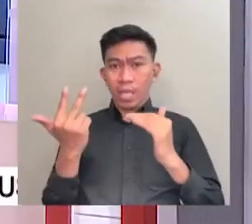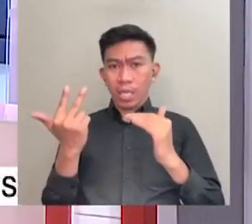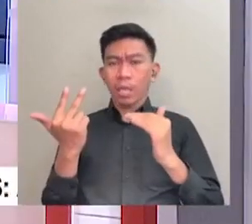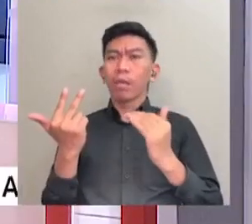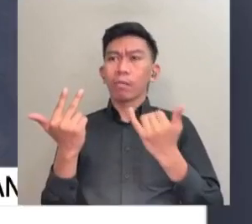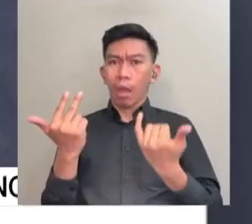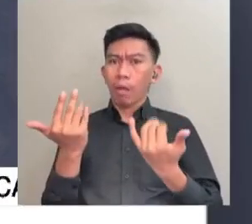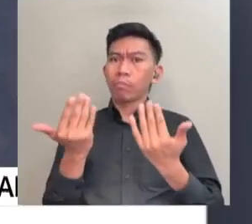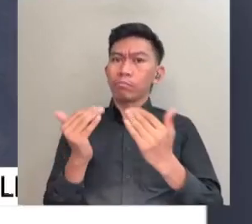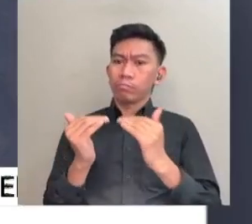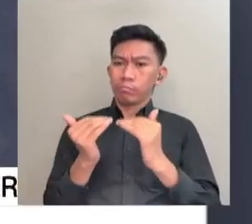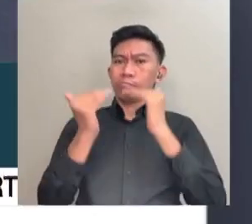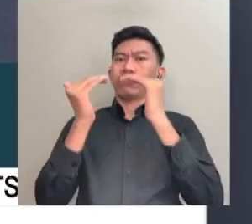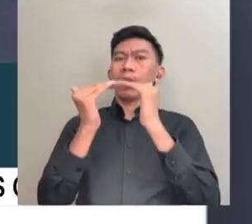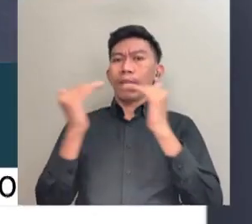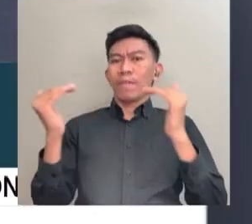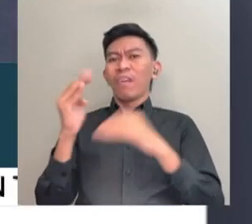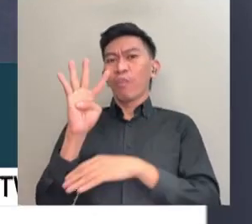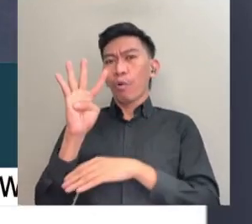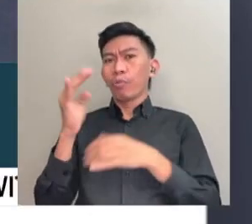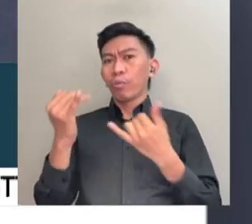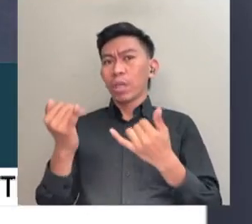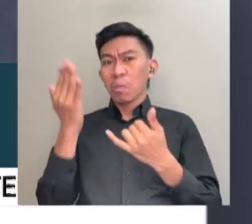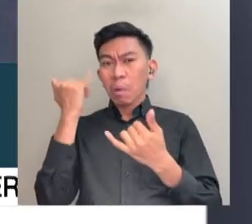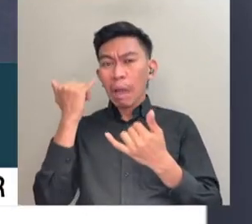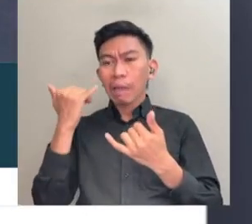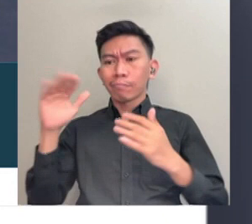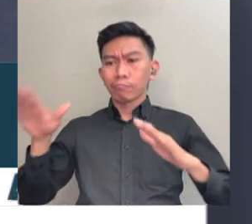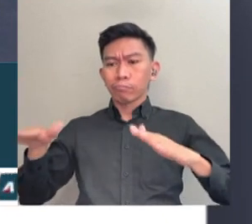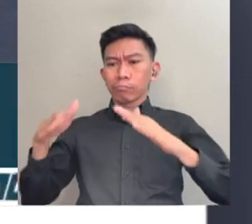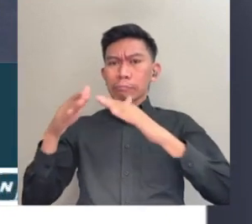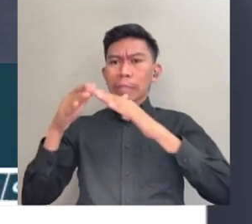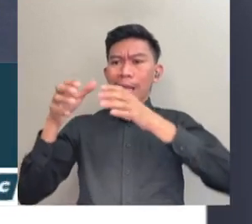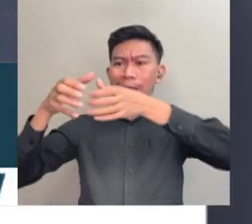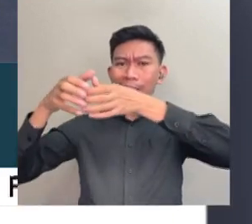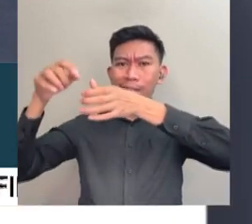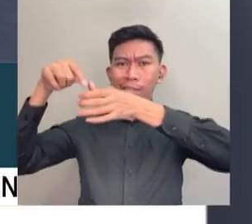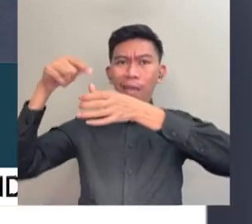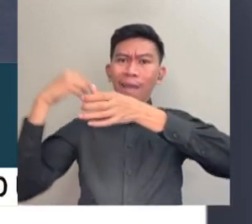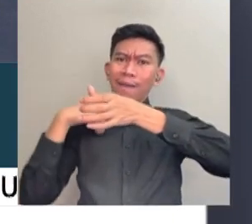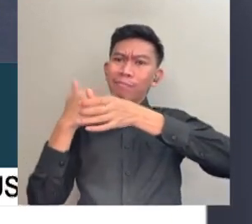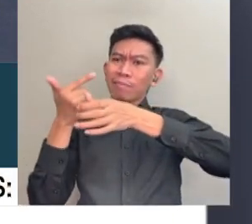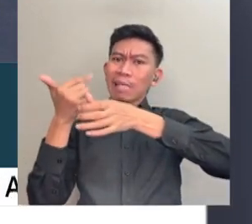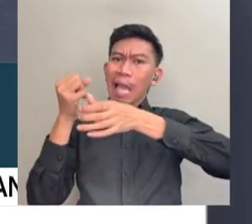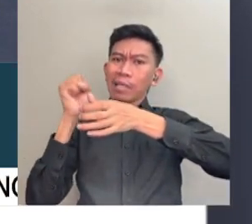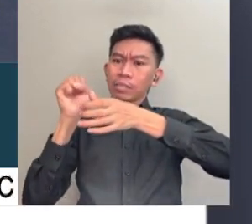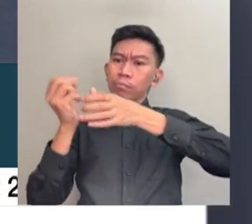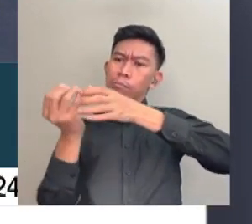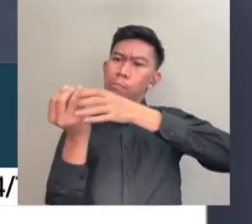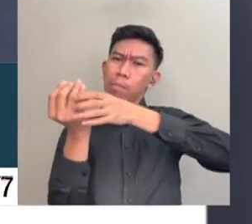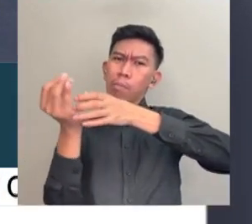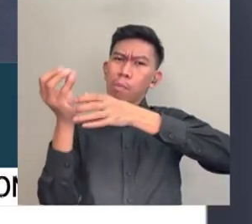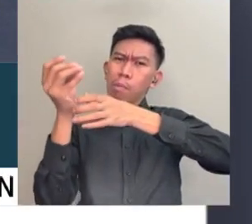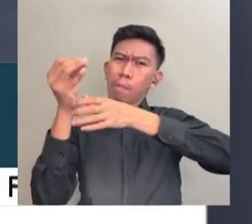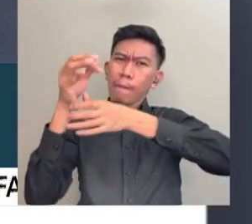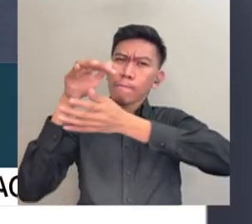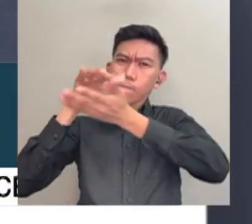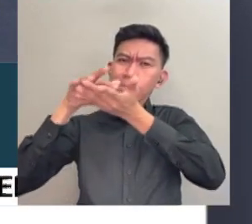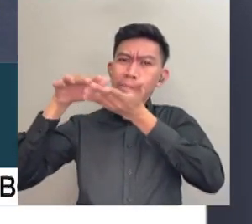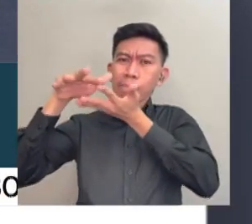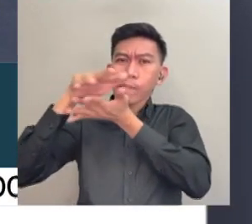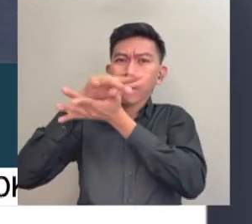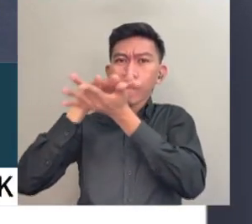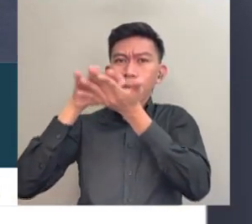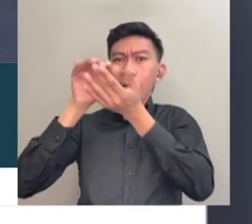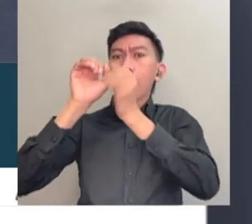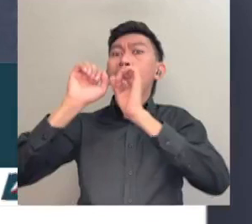dome. According to FEVOX, the new dome is filled with gas which can cause steam to build up and eventually result in an